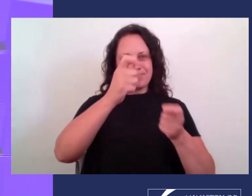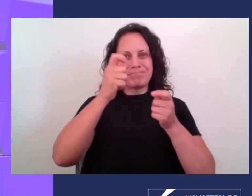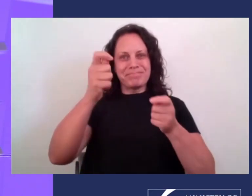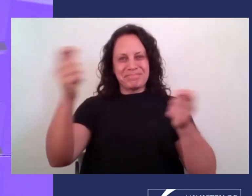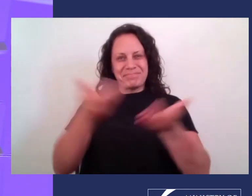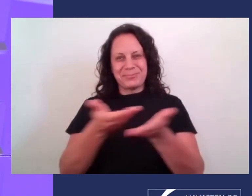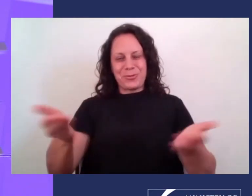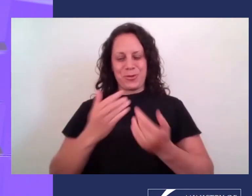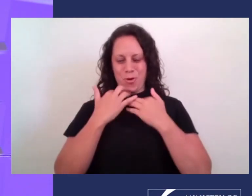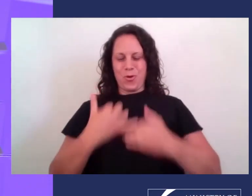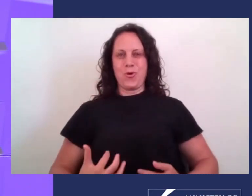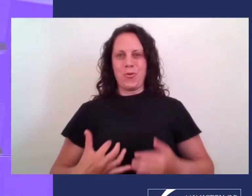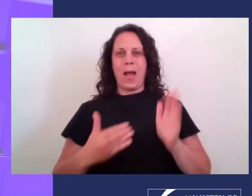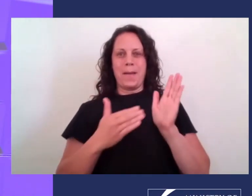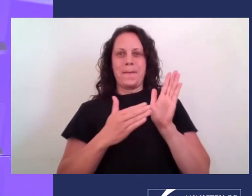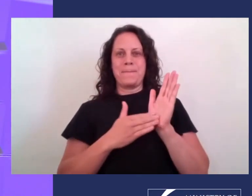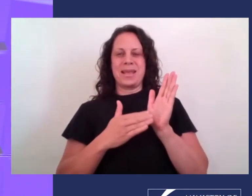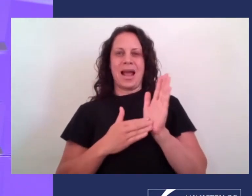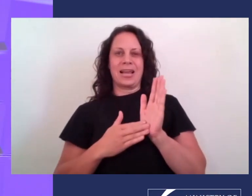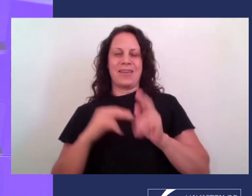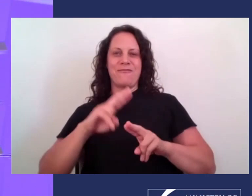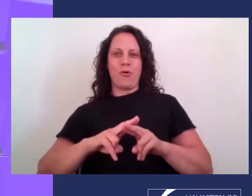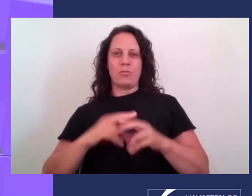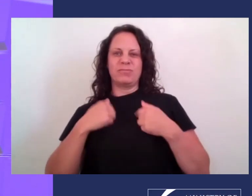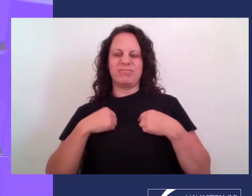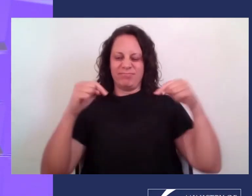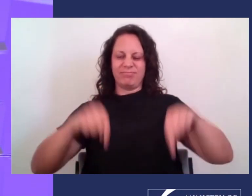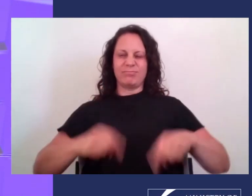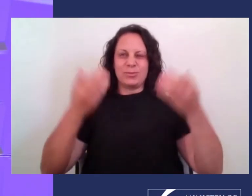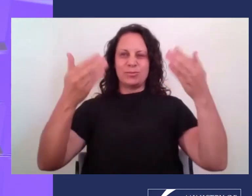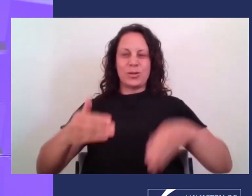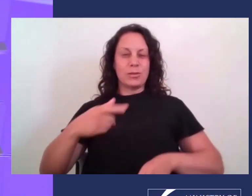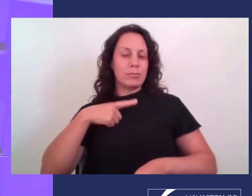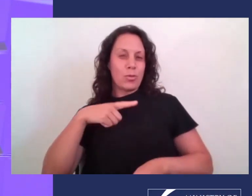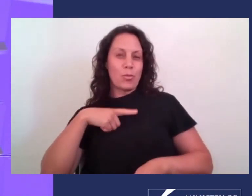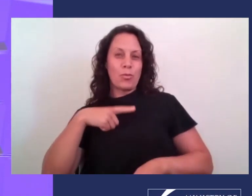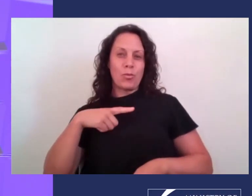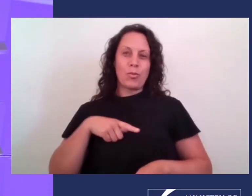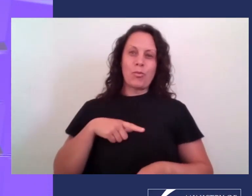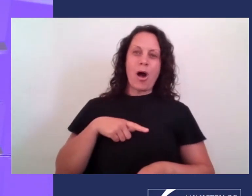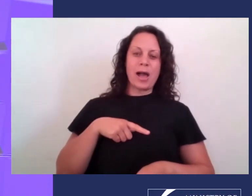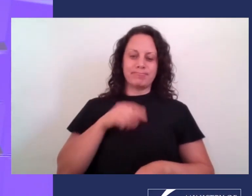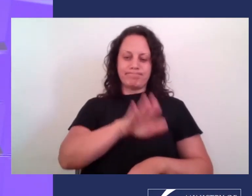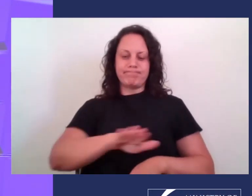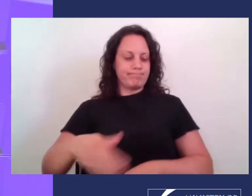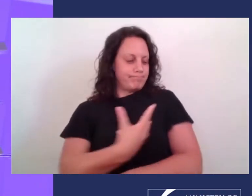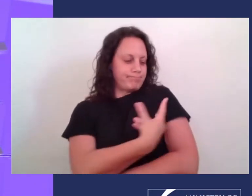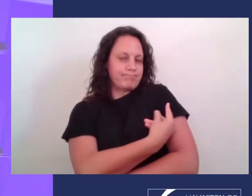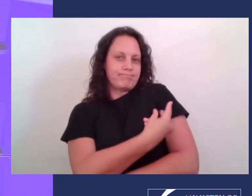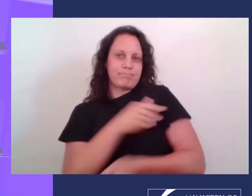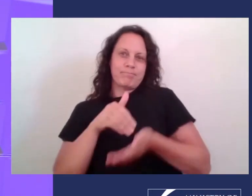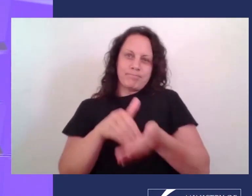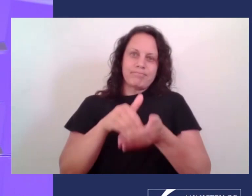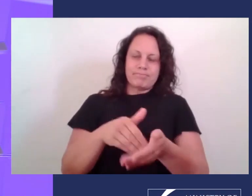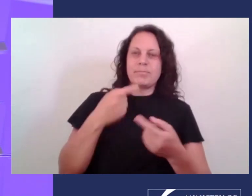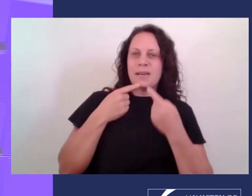Ngārangi Forbes and welcome tonight. We're here to help you understand more about children's vaccinations and why it's important for our